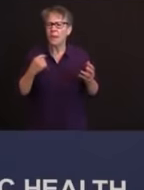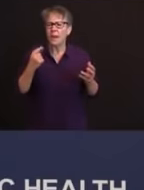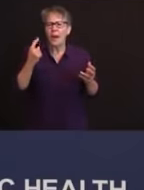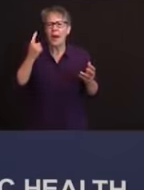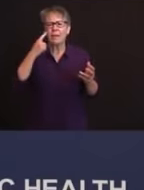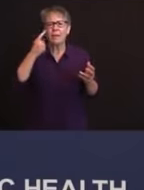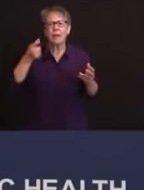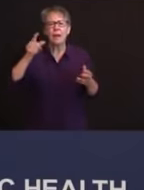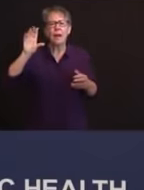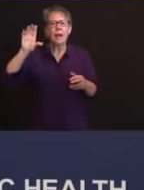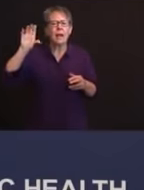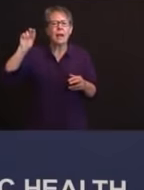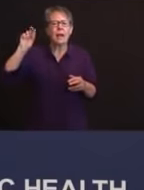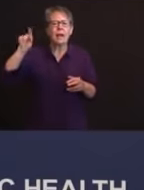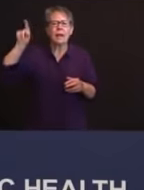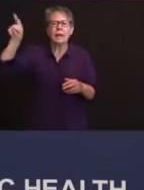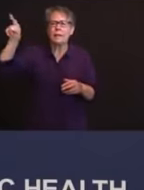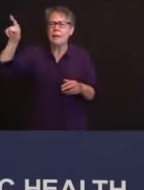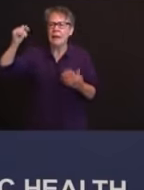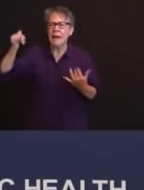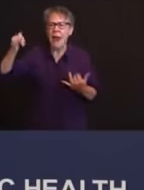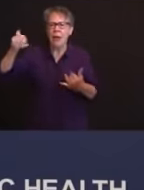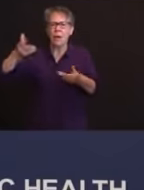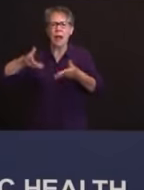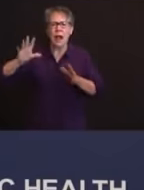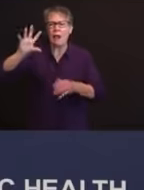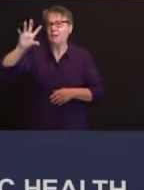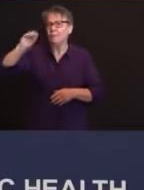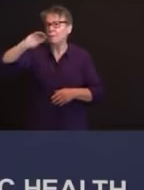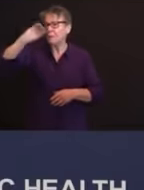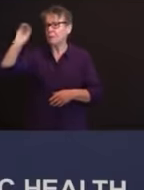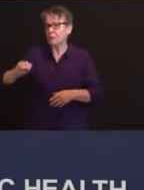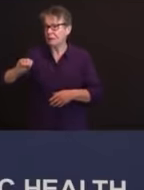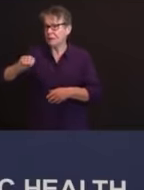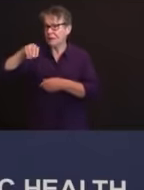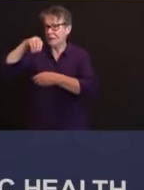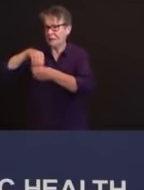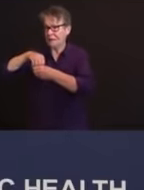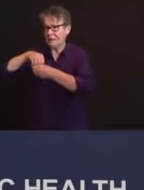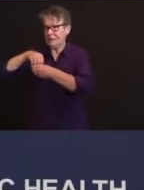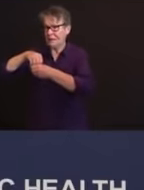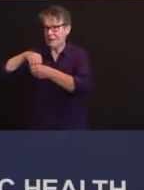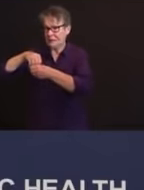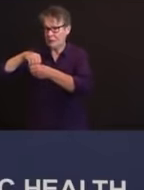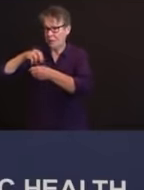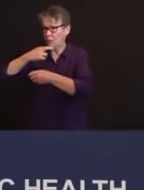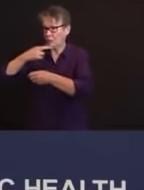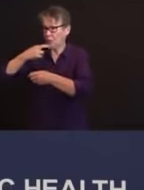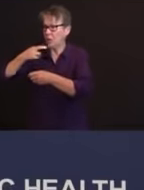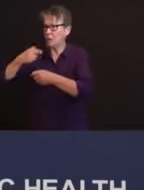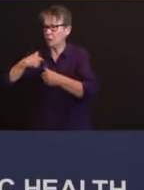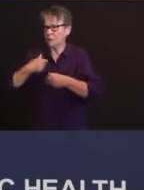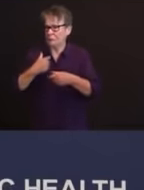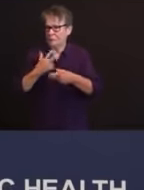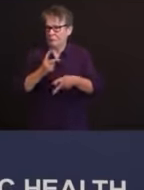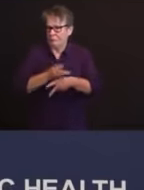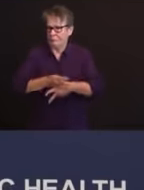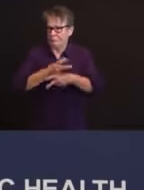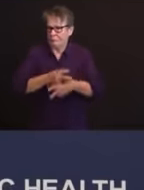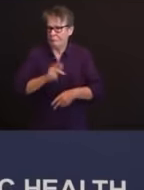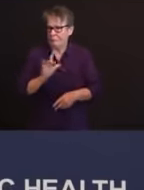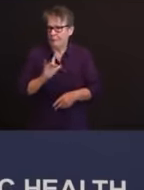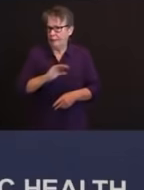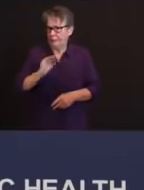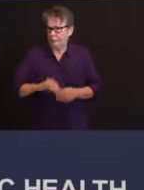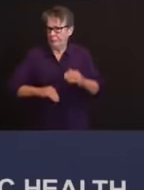capacity. Thanks to Judy and Ed and team, we were very incremental and gradual and got only up to 25% of capacity.